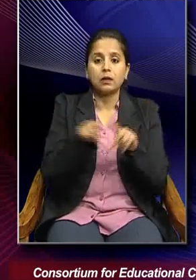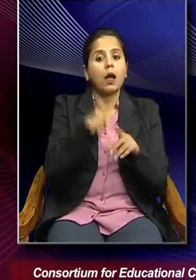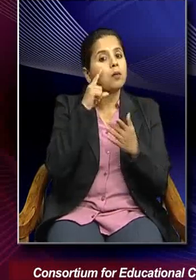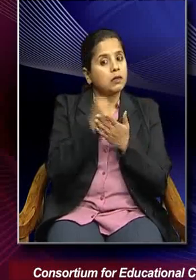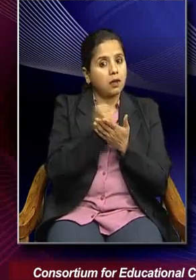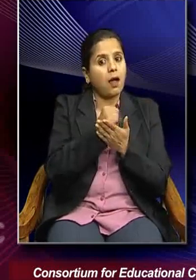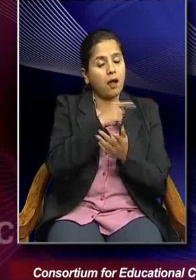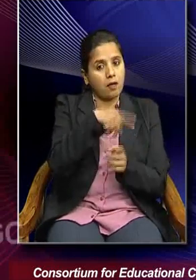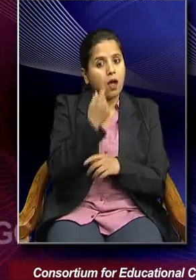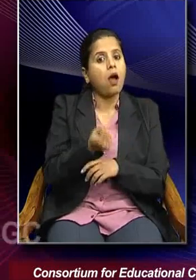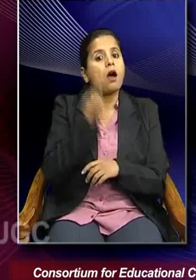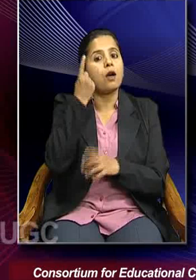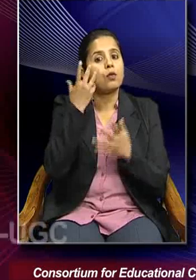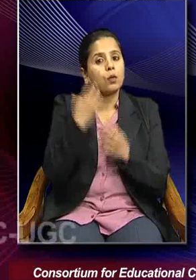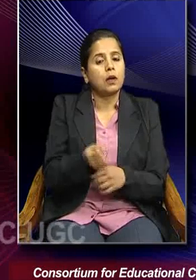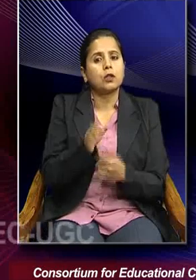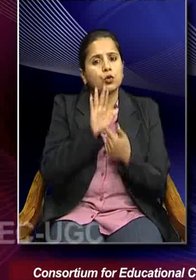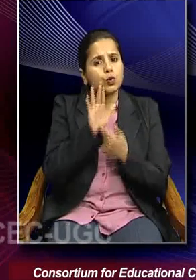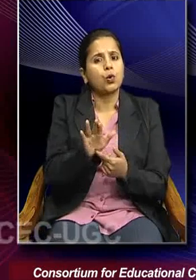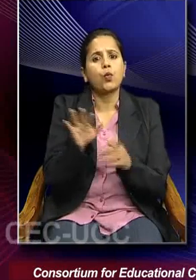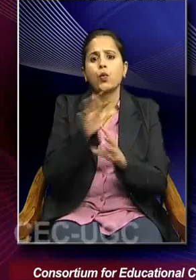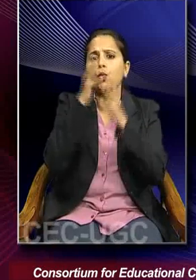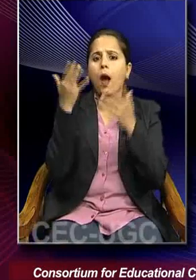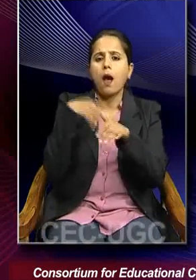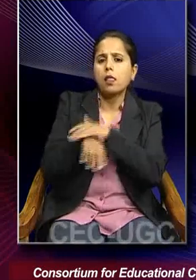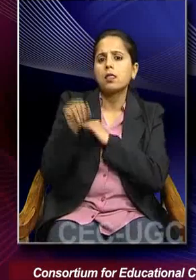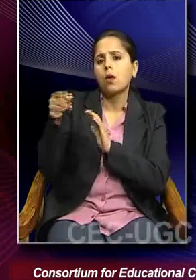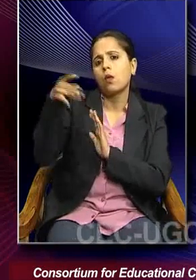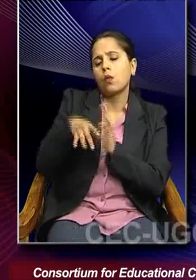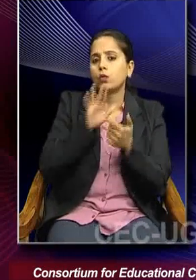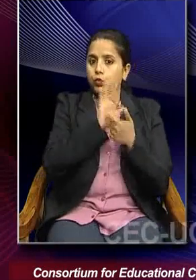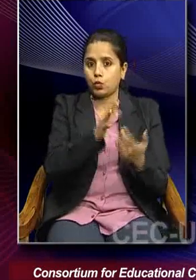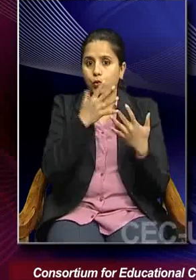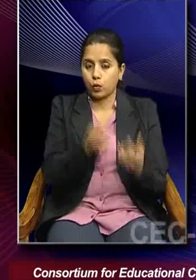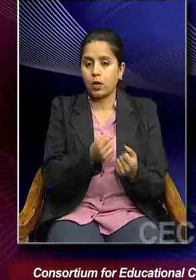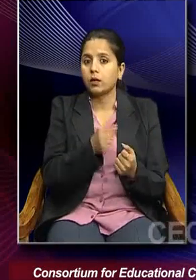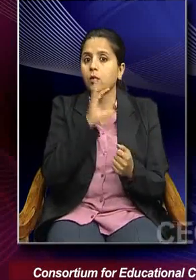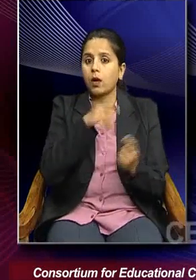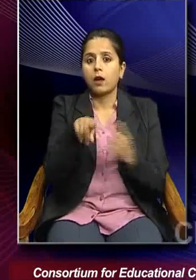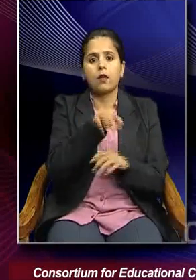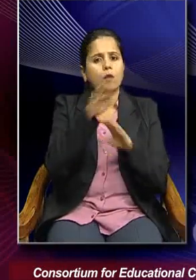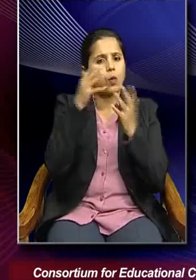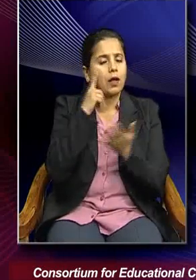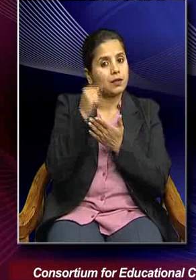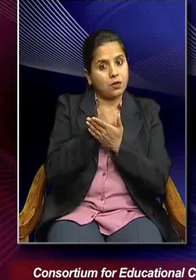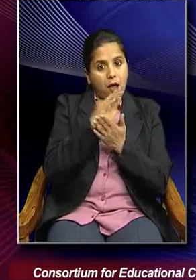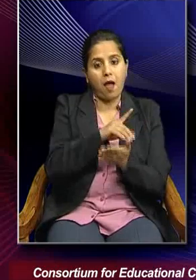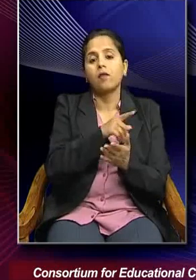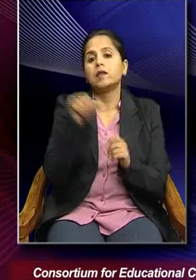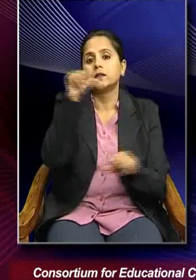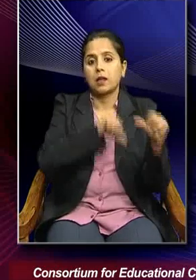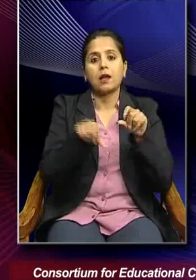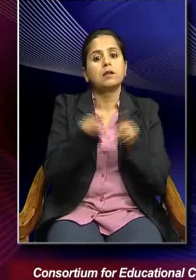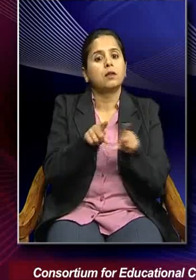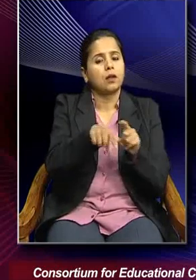to understand and unravel the world. It is also trying to understand the world, and it is also trying